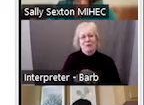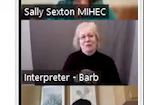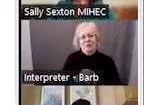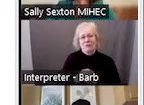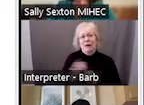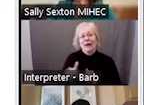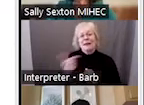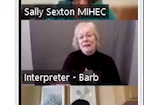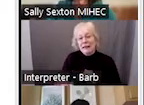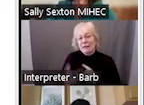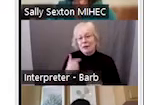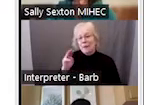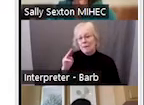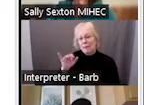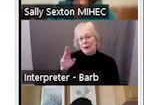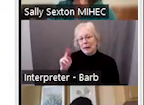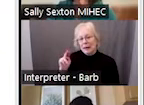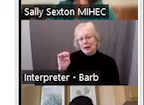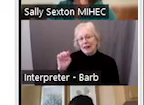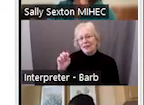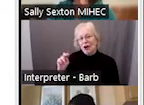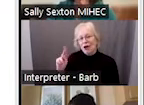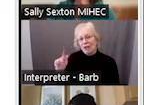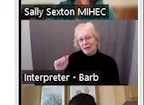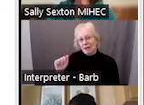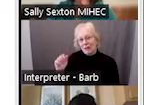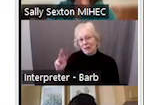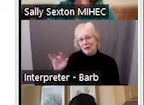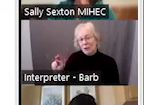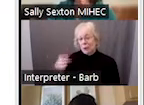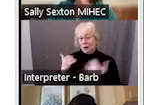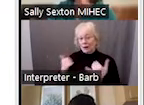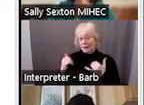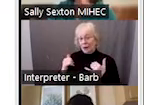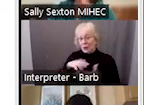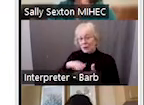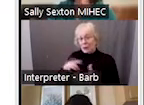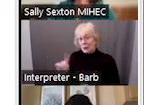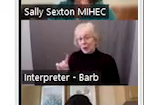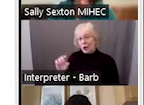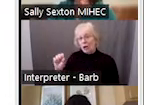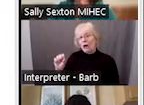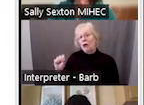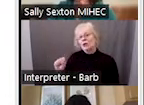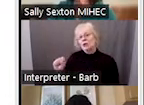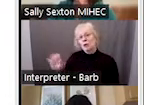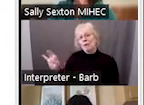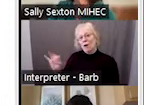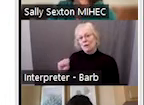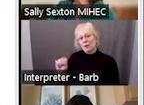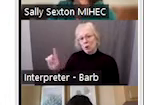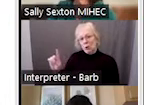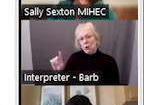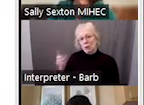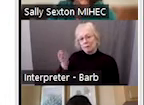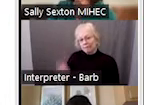Next, from Minnetonka, Minnesota, and currently studying in Sioux Falls, South Dakota, we have John James. He might be